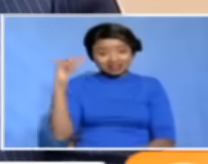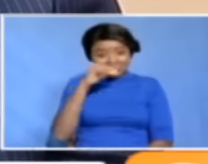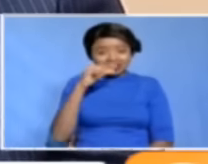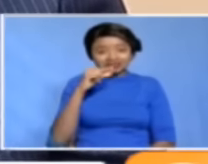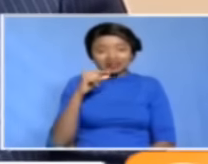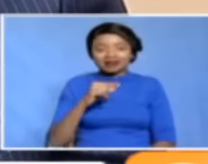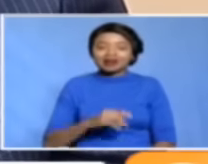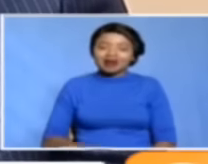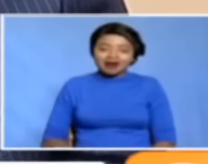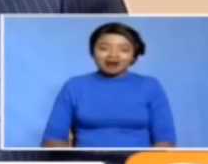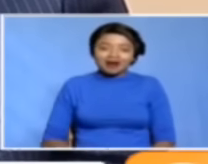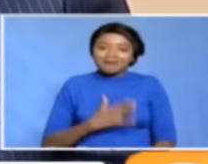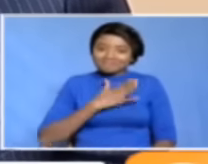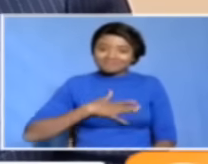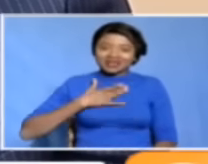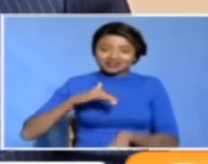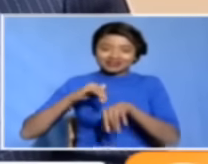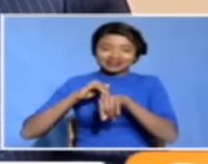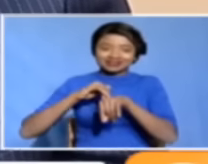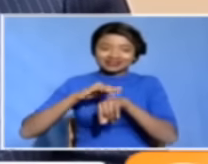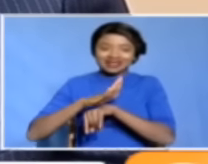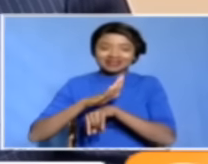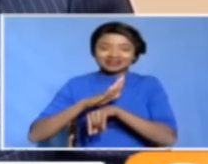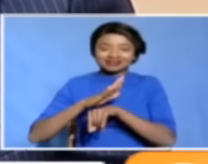sure you send